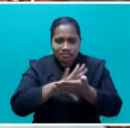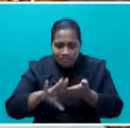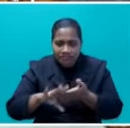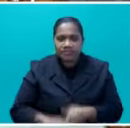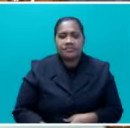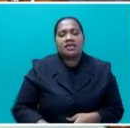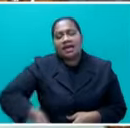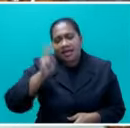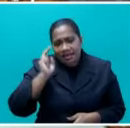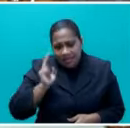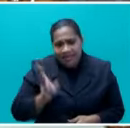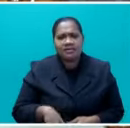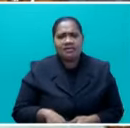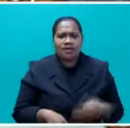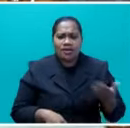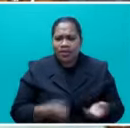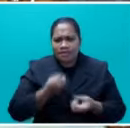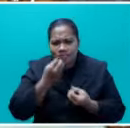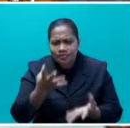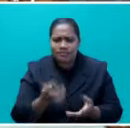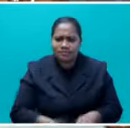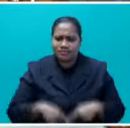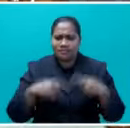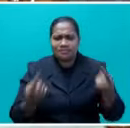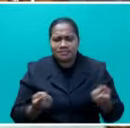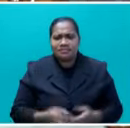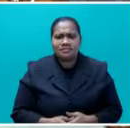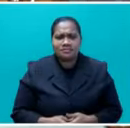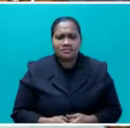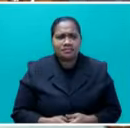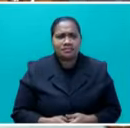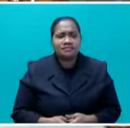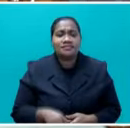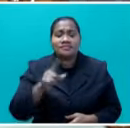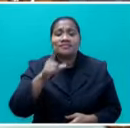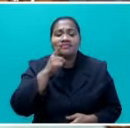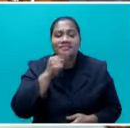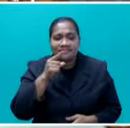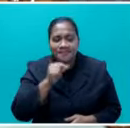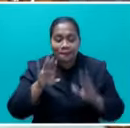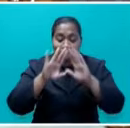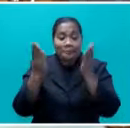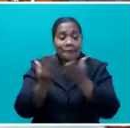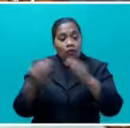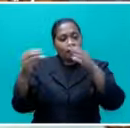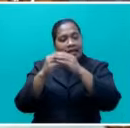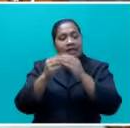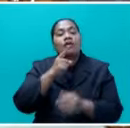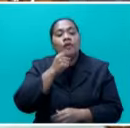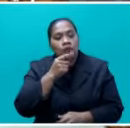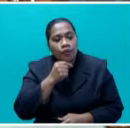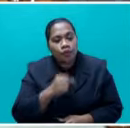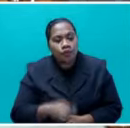tell Parliament, or probably does not understand, that actually it was a loan. It's a World Bank loan